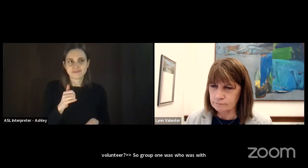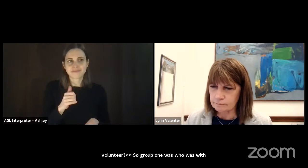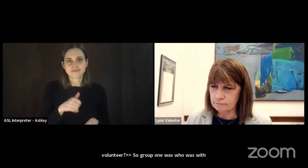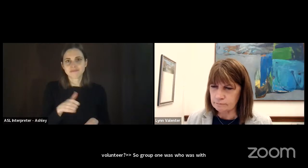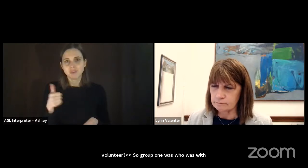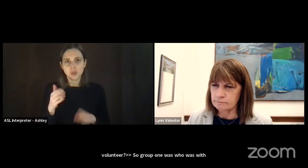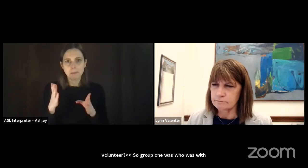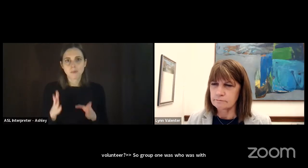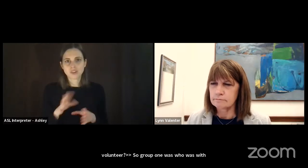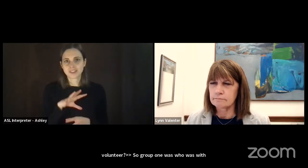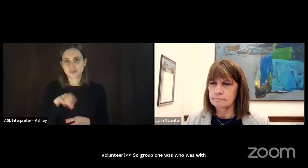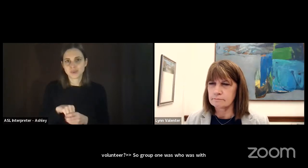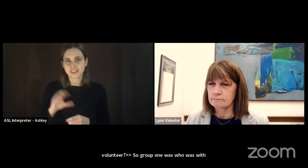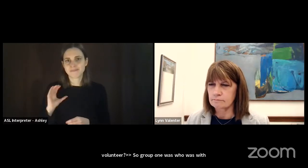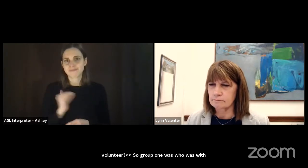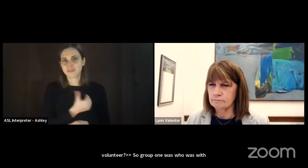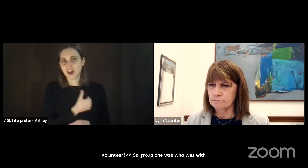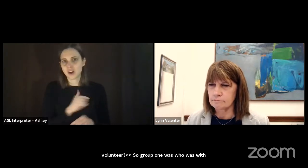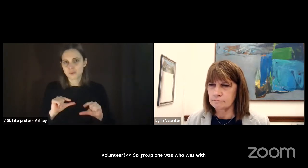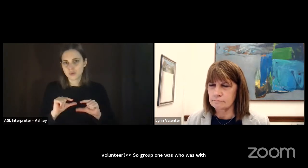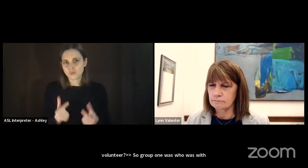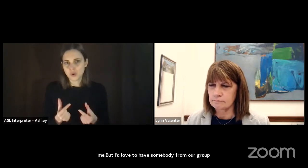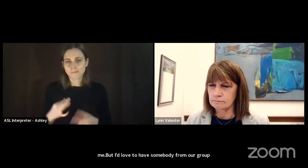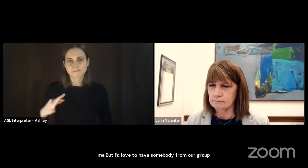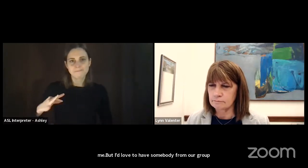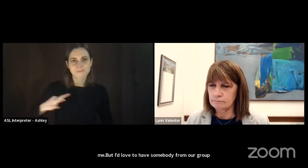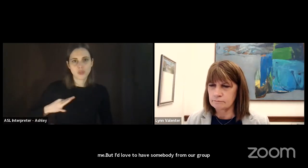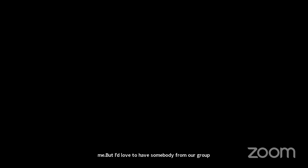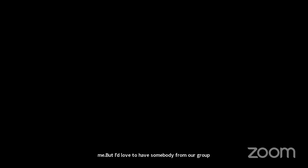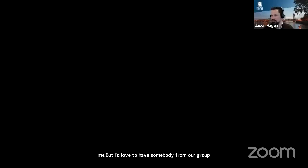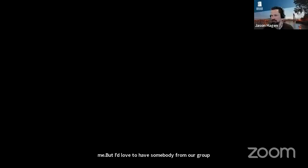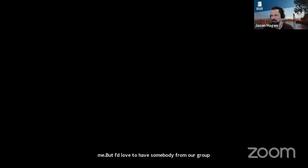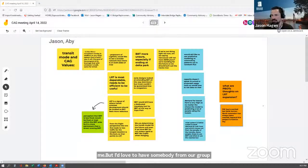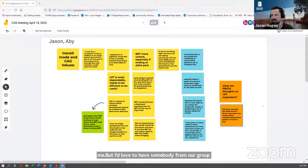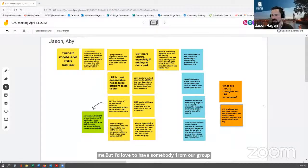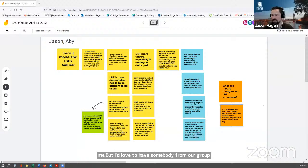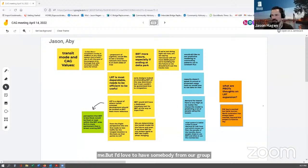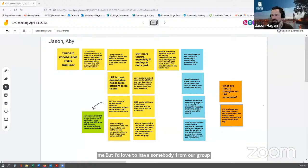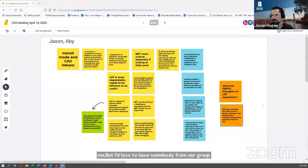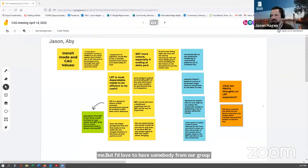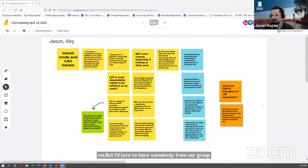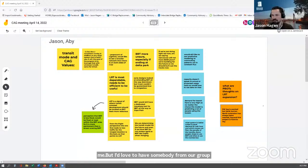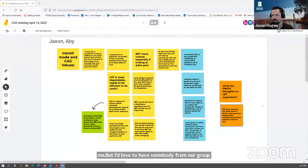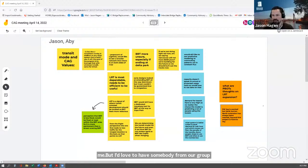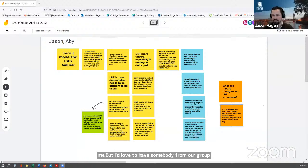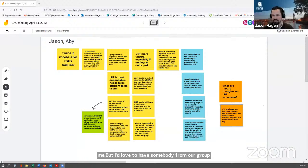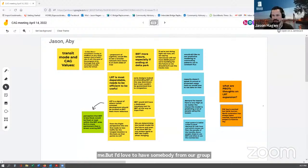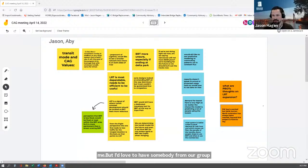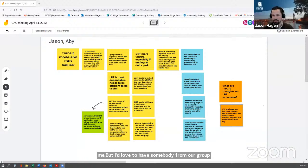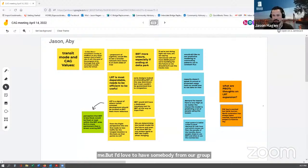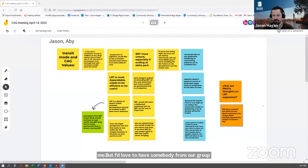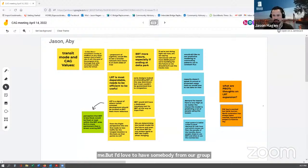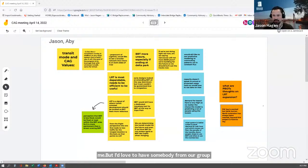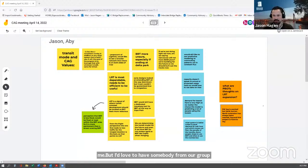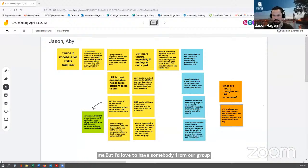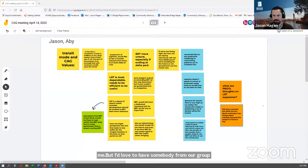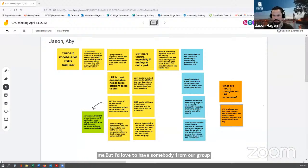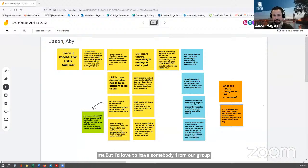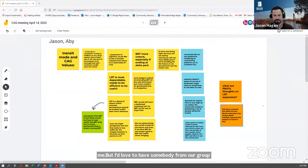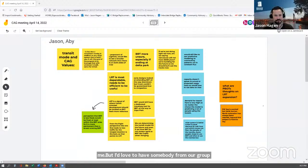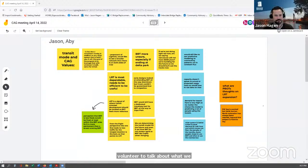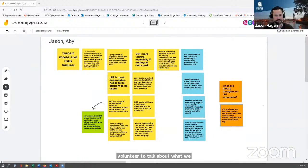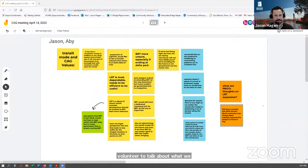volunteer to talk about what we discussed, and we have some notes right